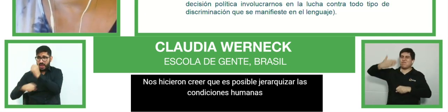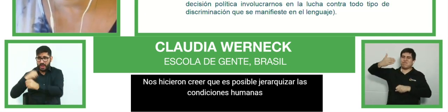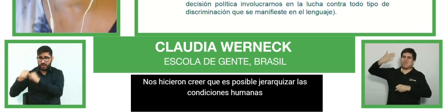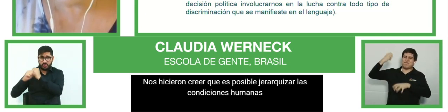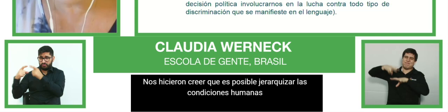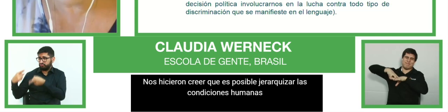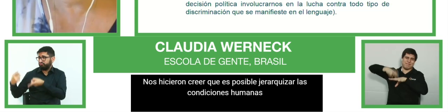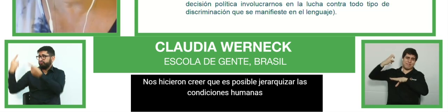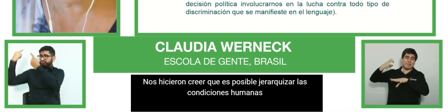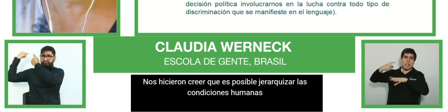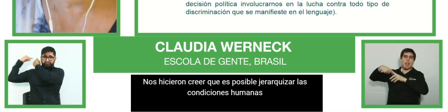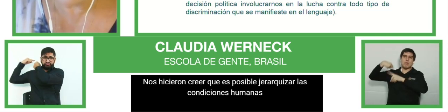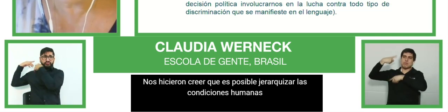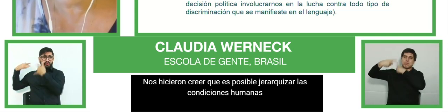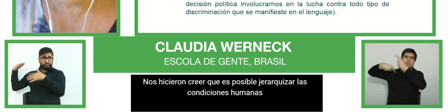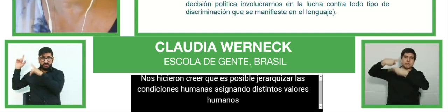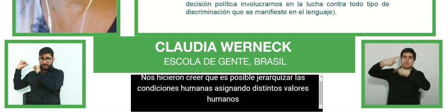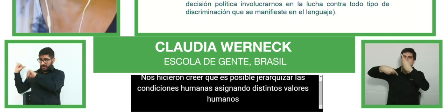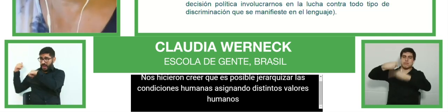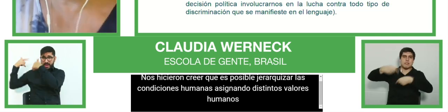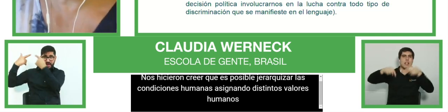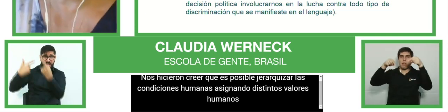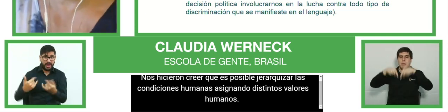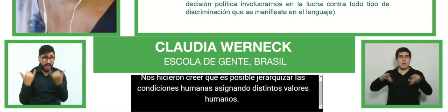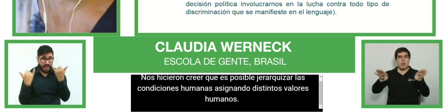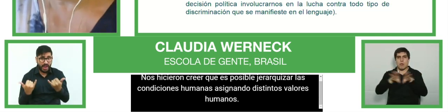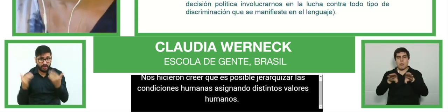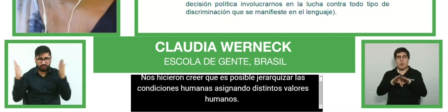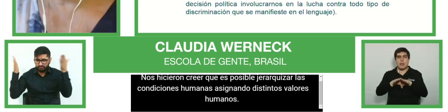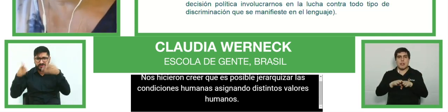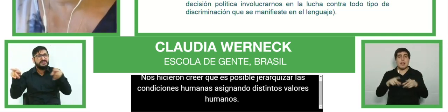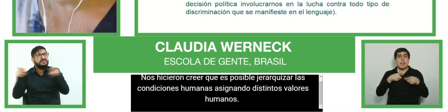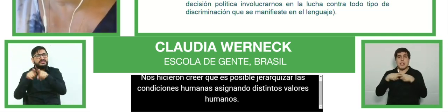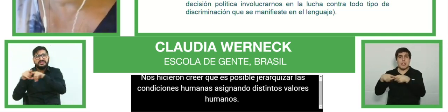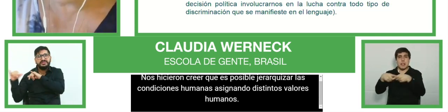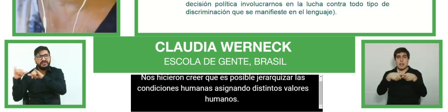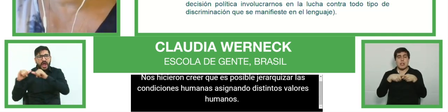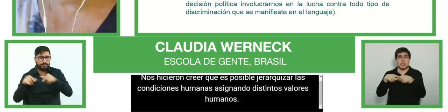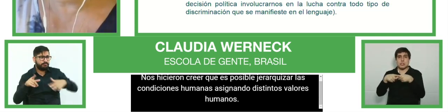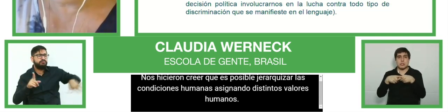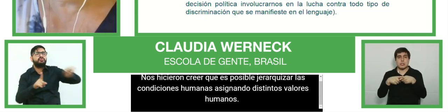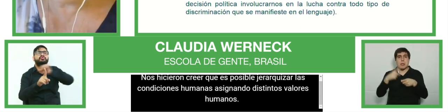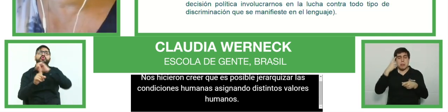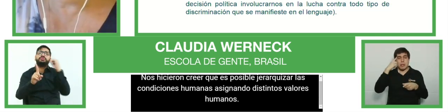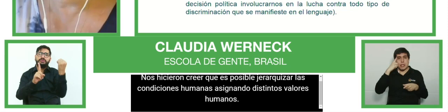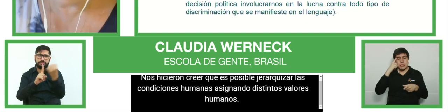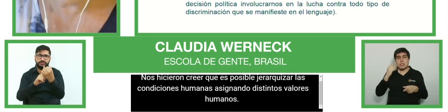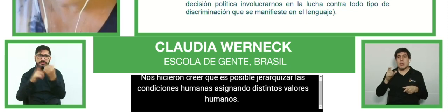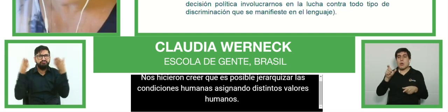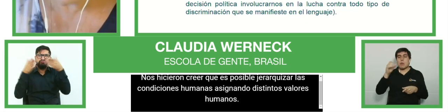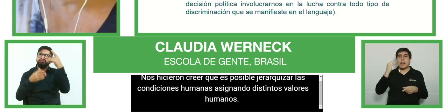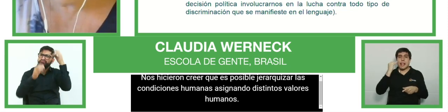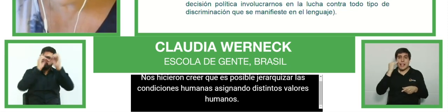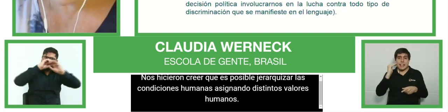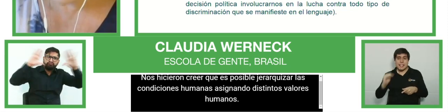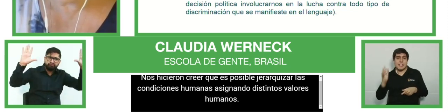to consider, for example, that a girl with disabilities, intellectual disability, even when it's